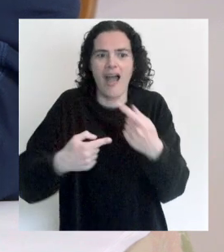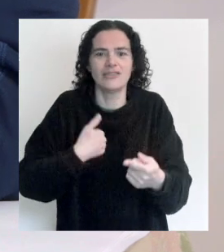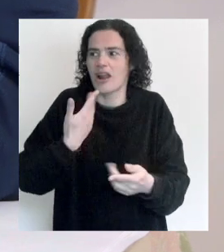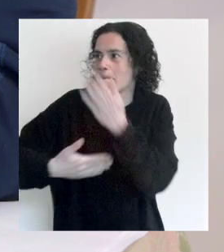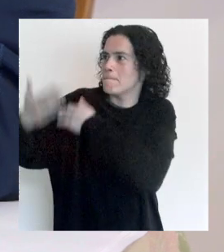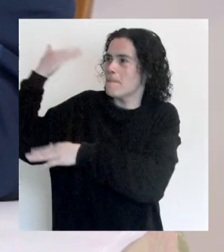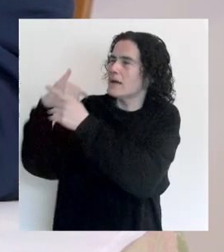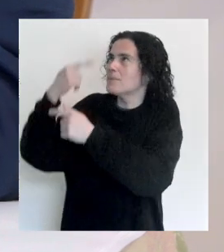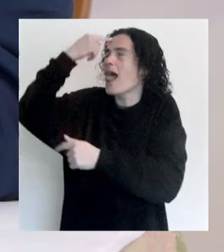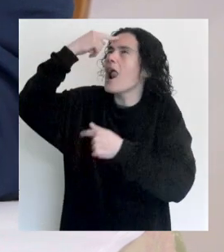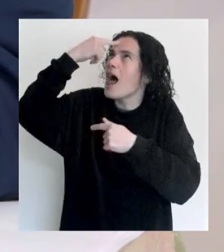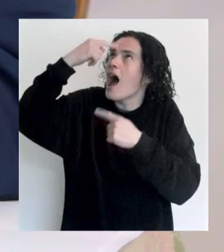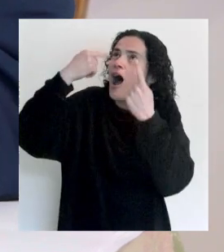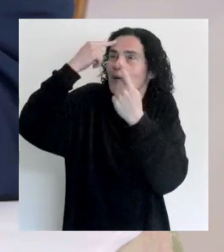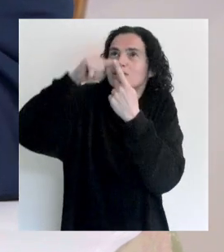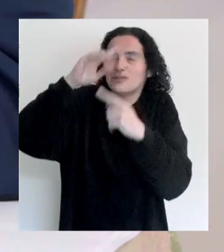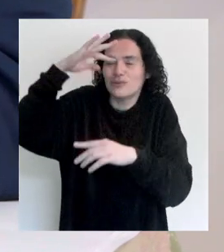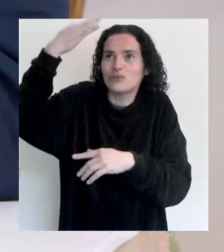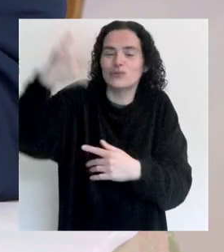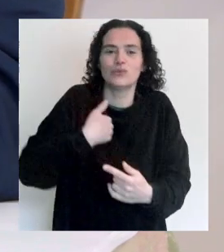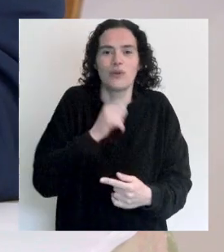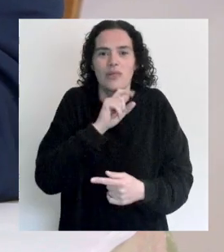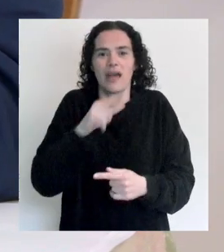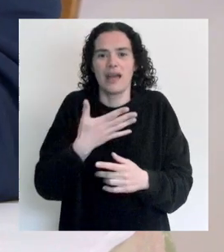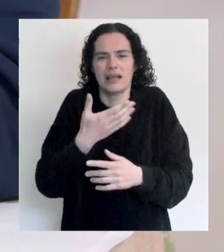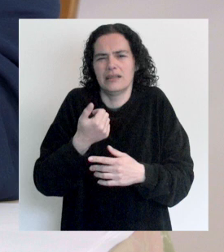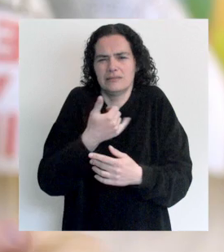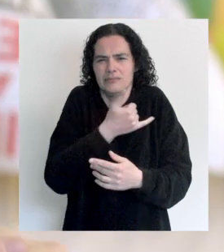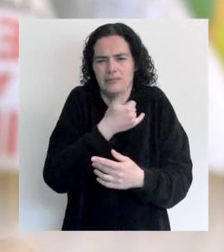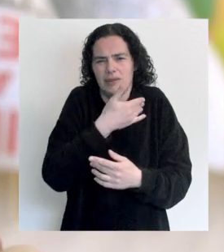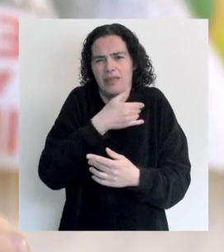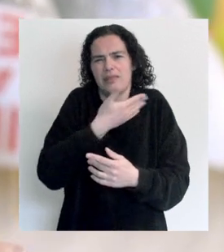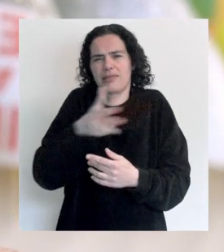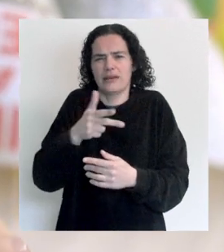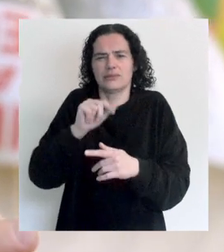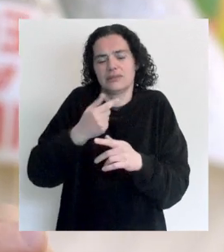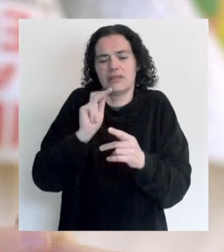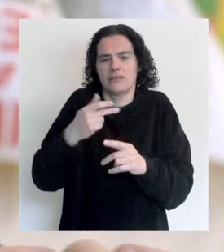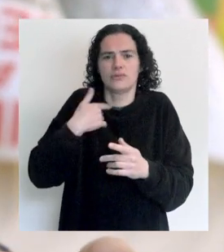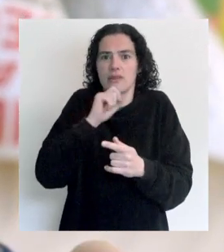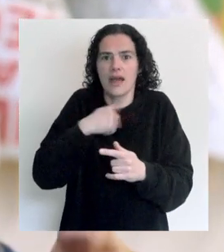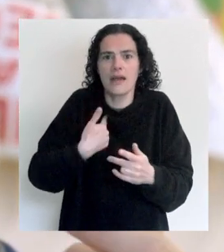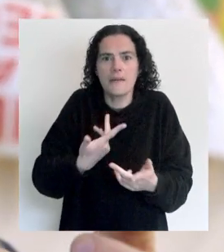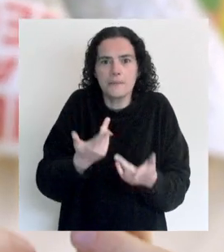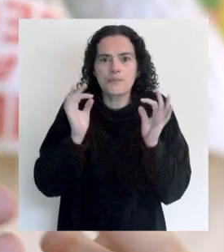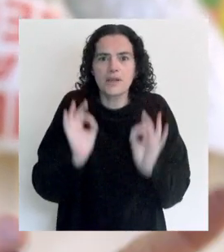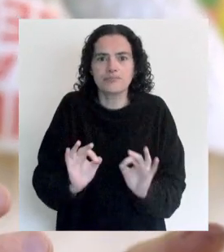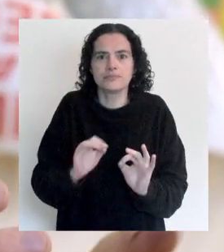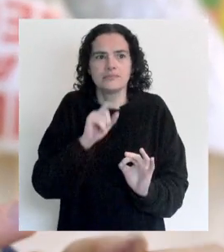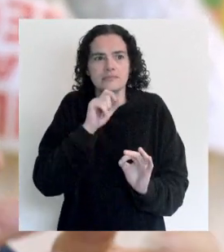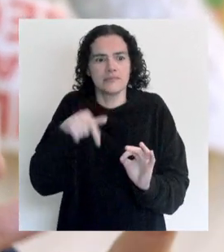the past, but then also in my mind into the future by almost like 1,000 years, was incredibly inspiring. And to even physically be